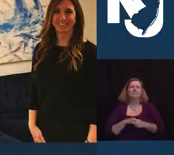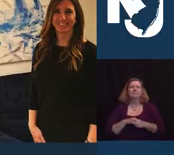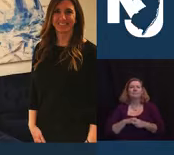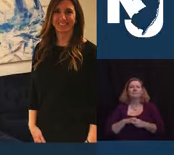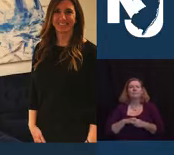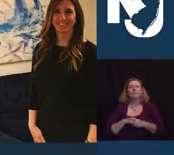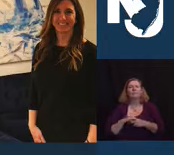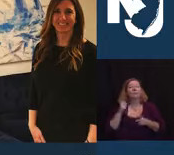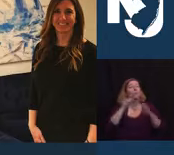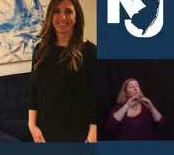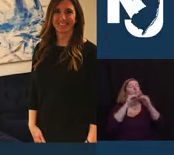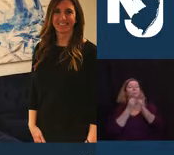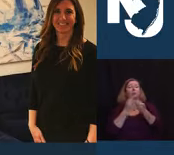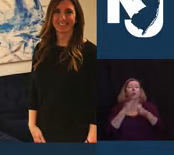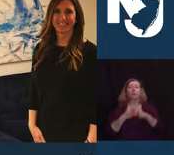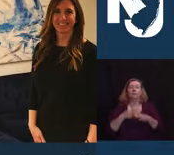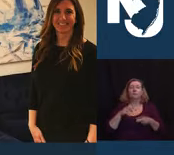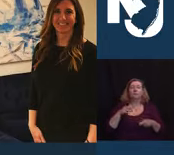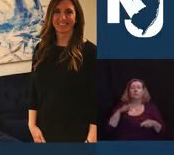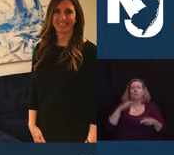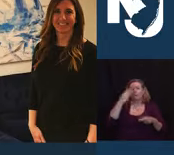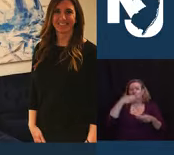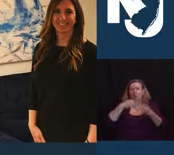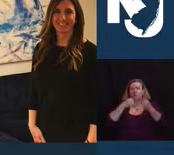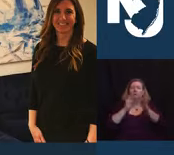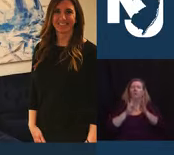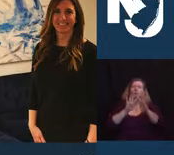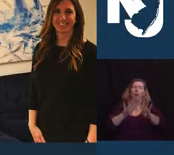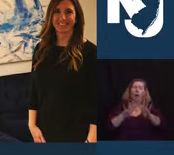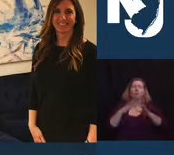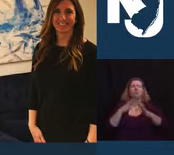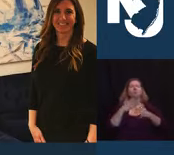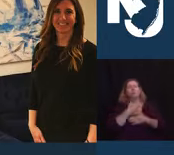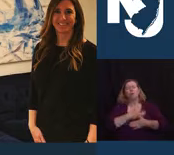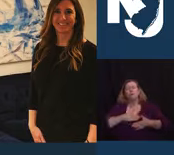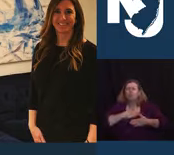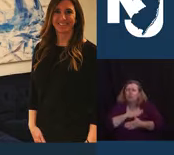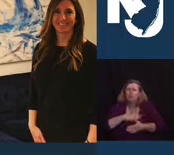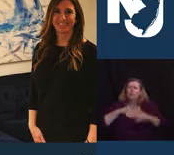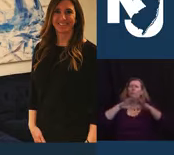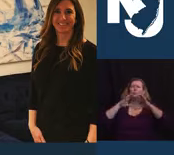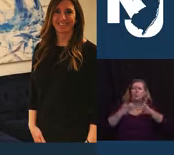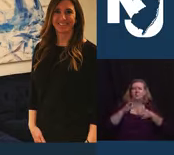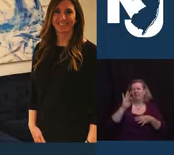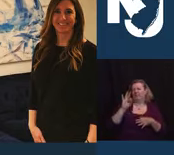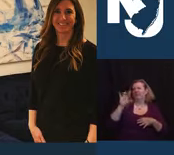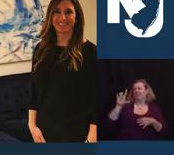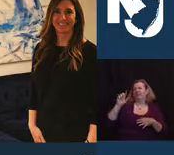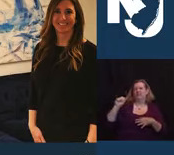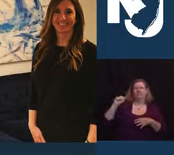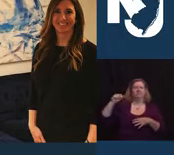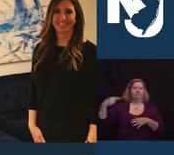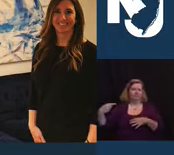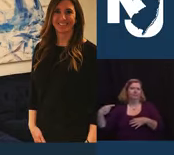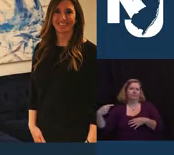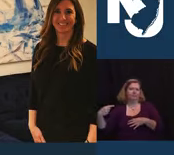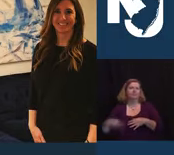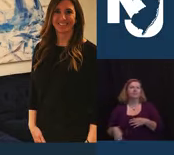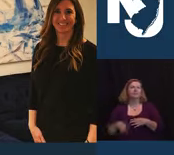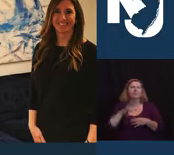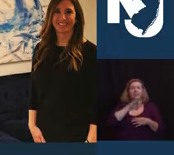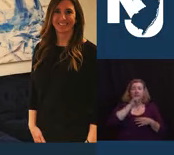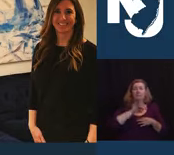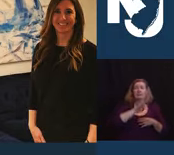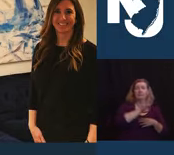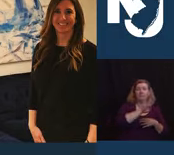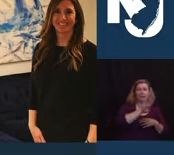is the Frontline Appreciation Group, or FLAG. That's co-founded by Liz Burnich. Liz is on